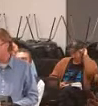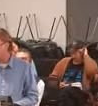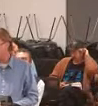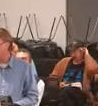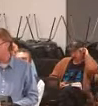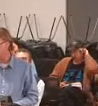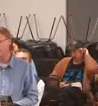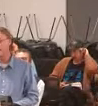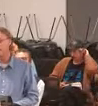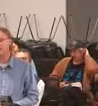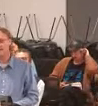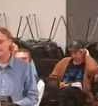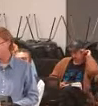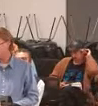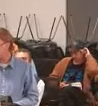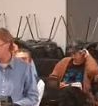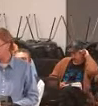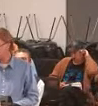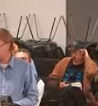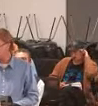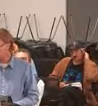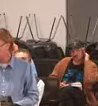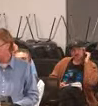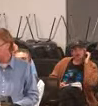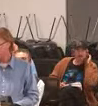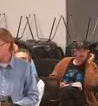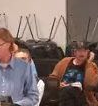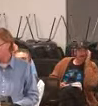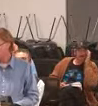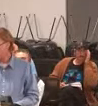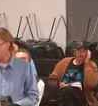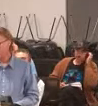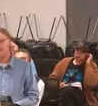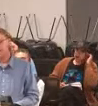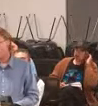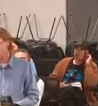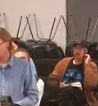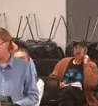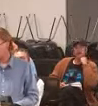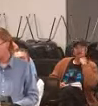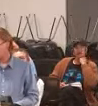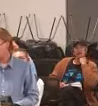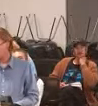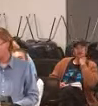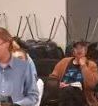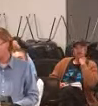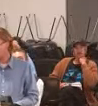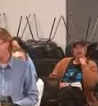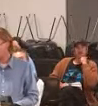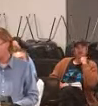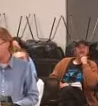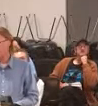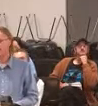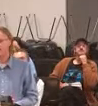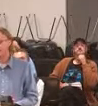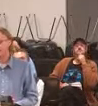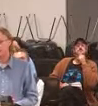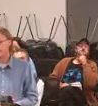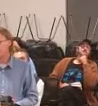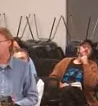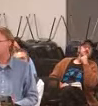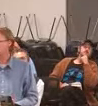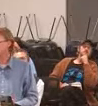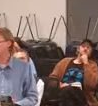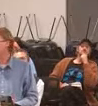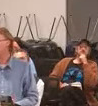unique, challenging experience that will help them achieve their goals. Students in our program take high school English and